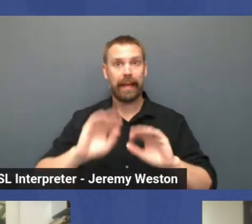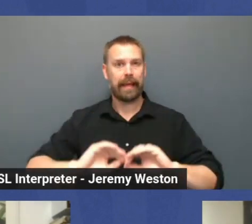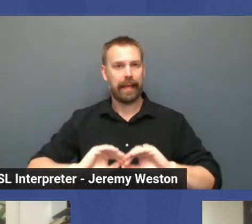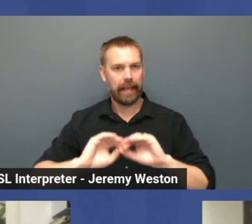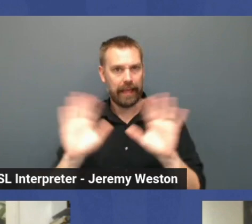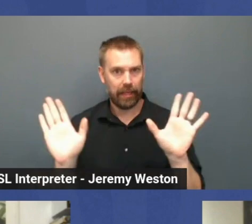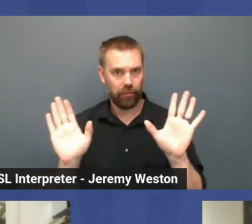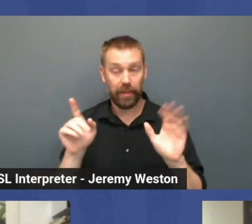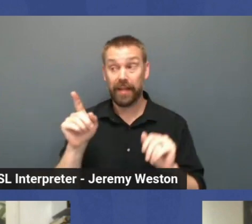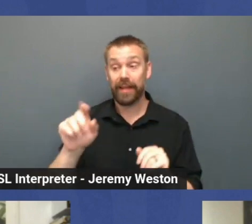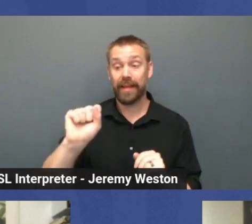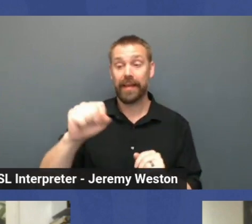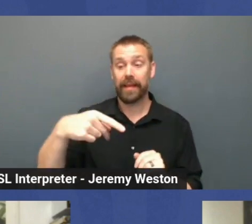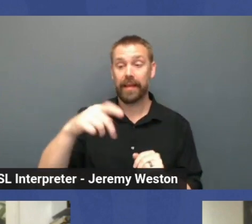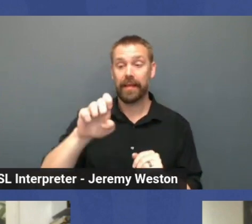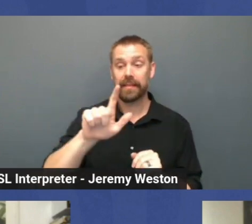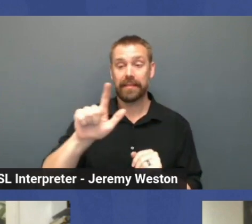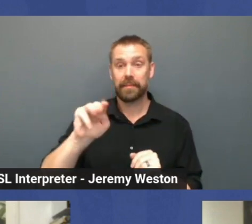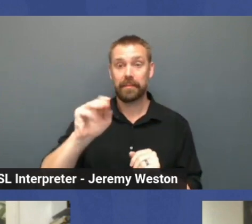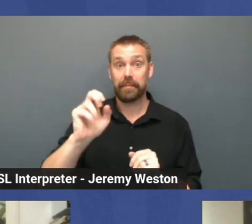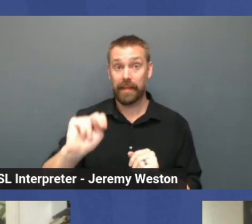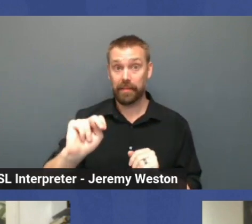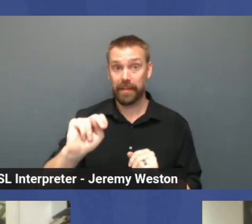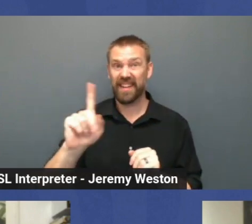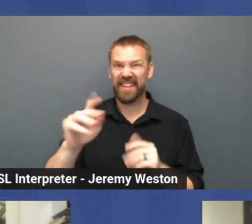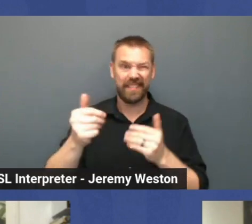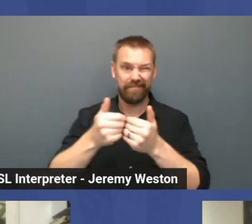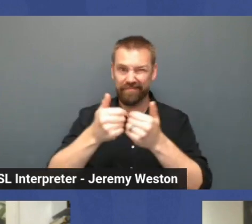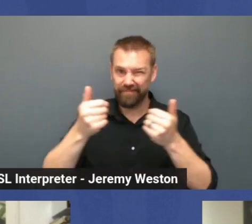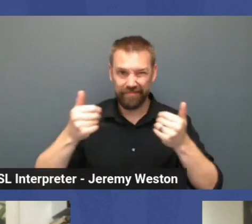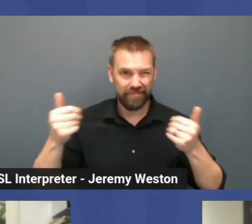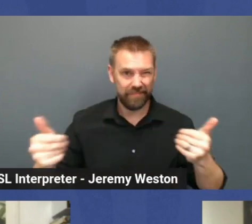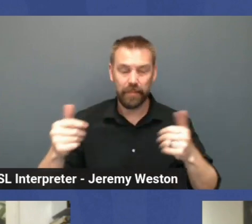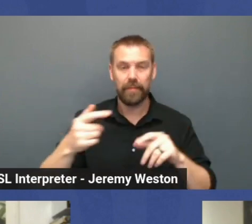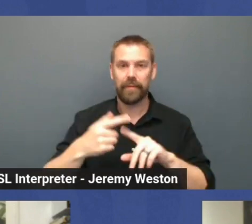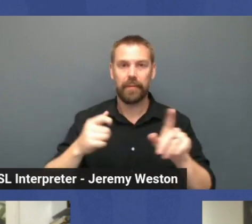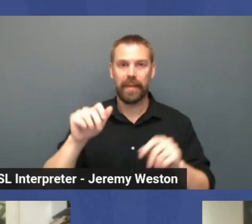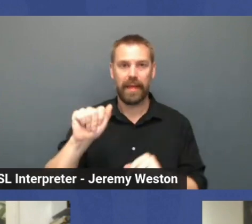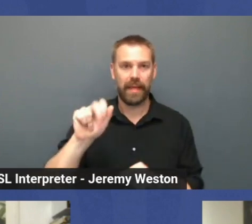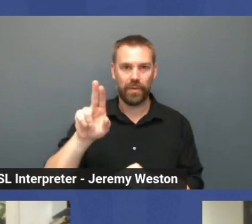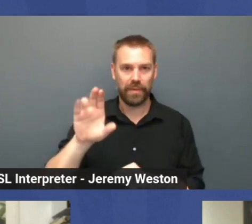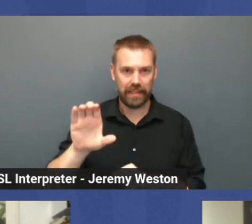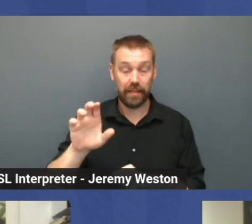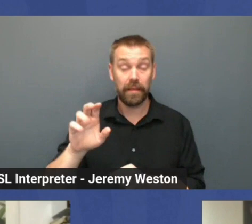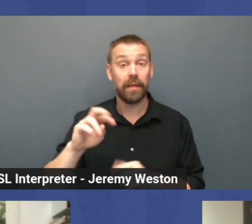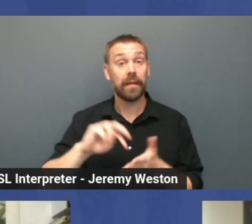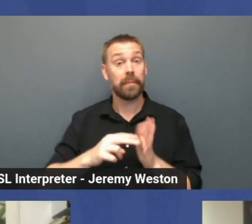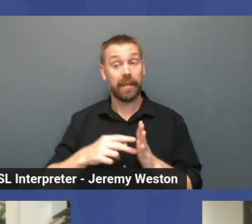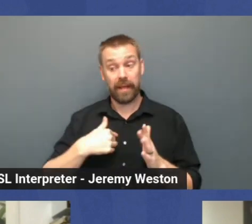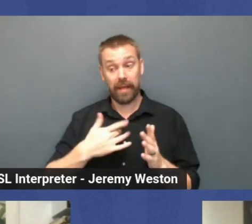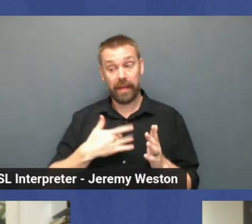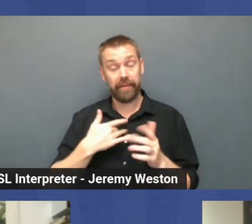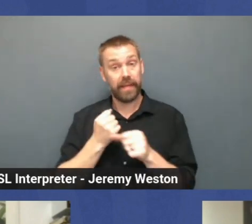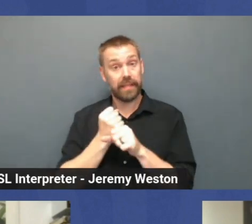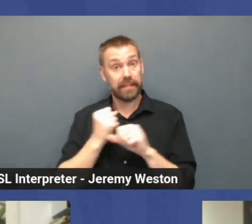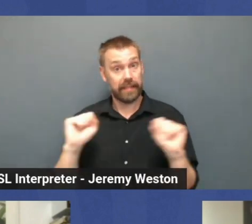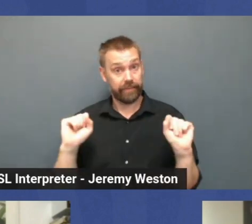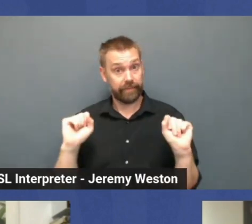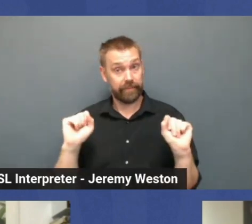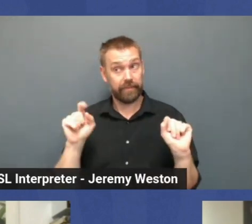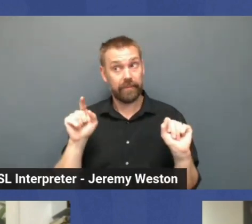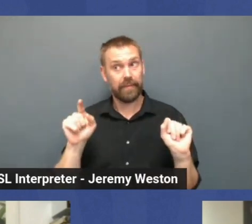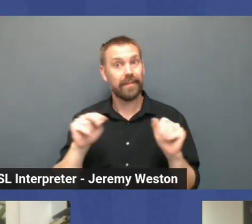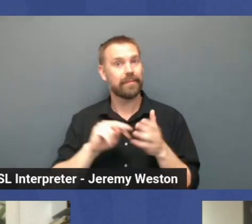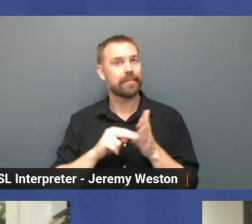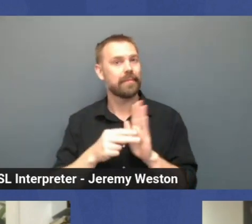Spelman College is separated for any other school in the AUC. So when I say I feel safe at Spelman, that does not mean I feel